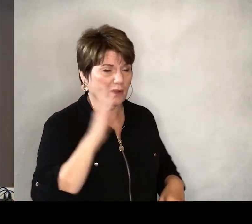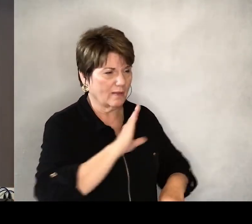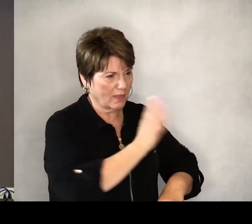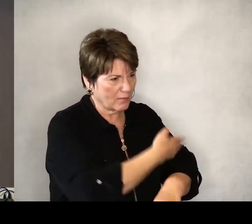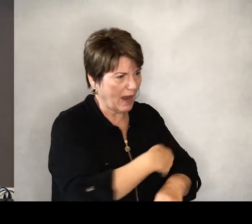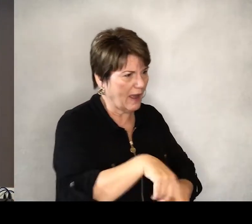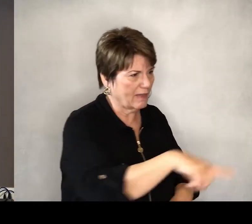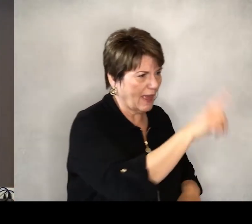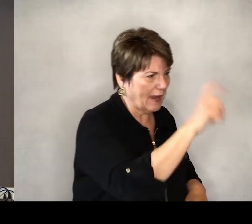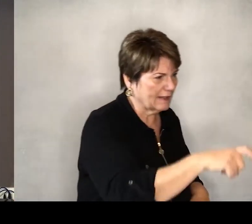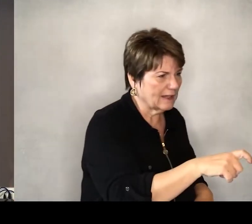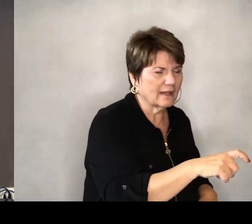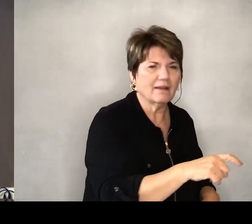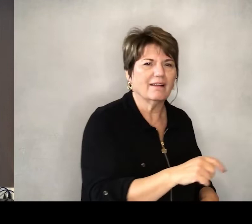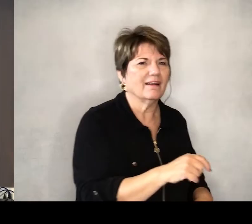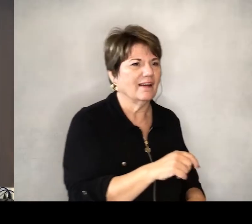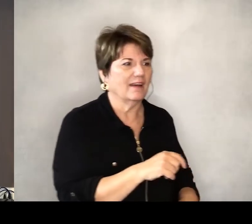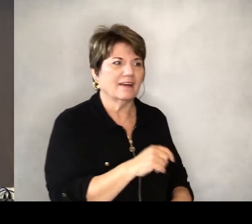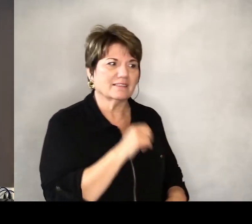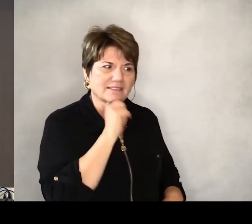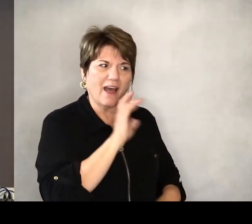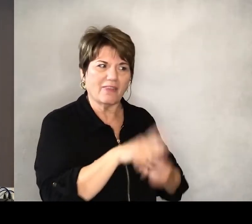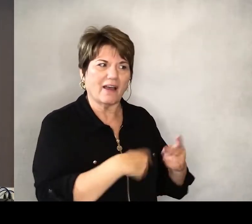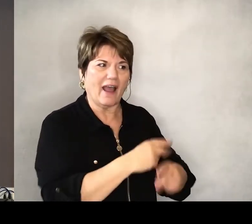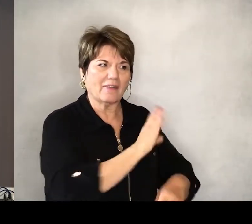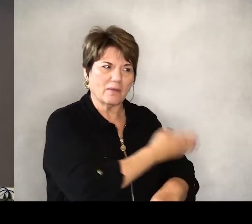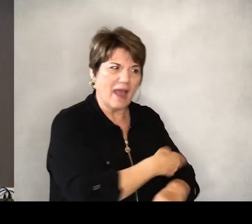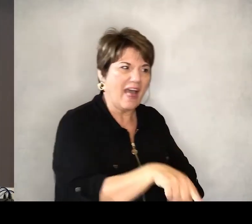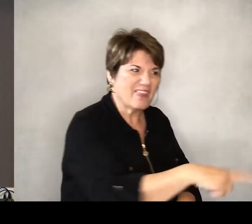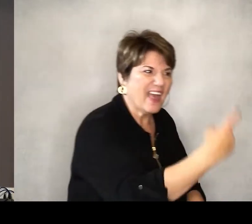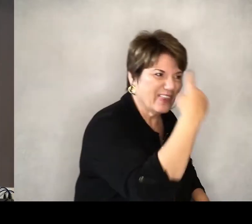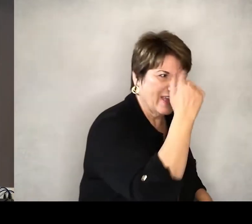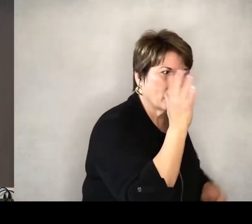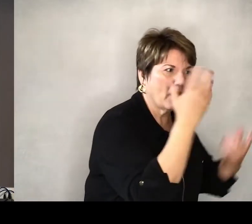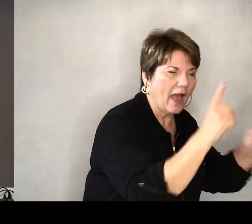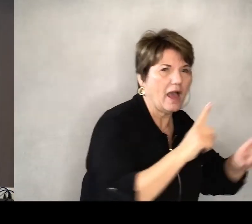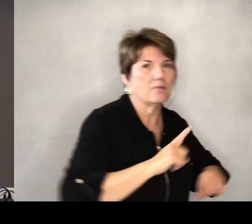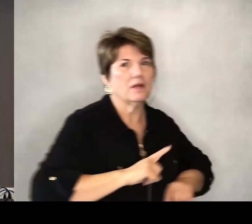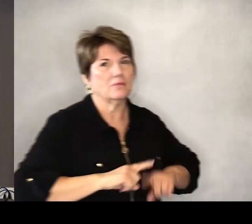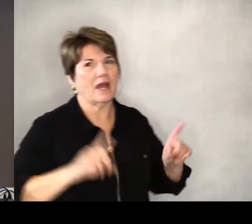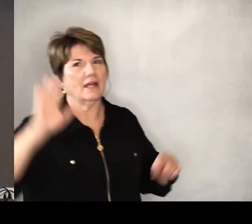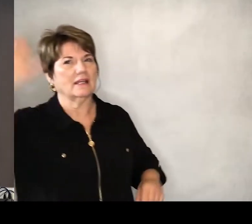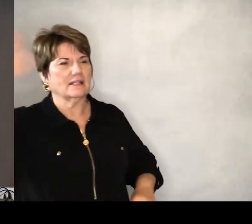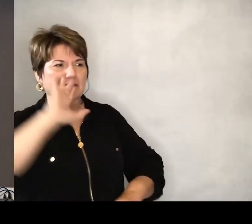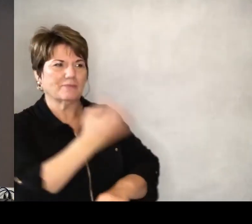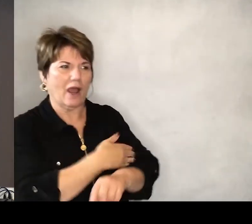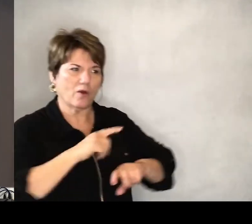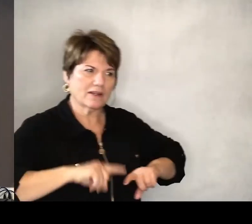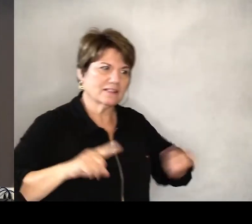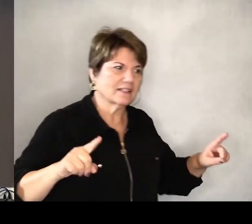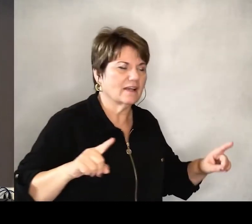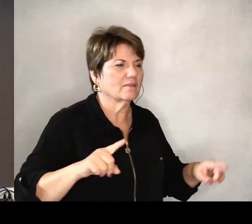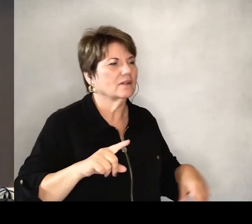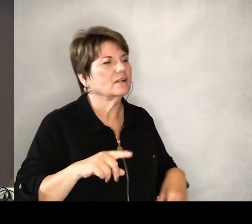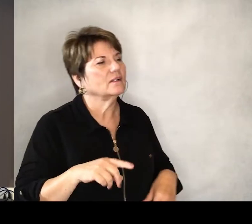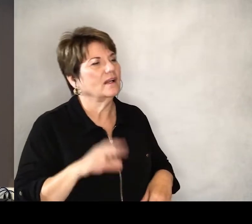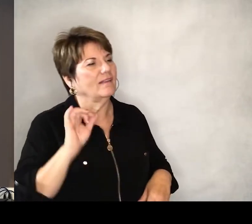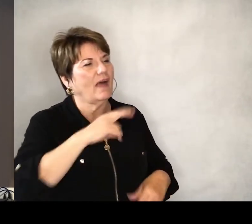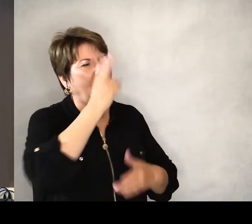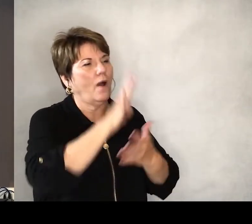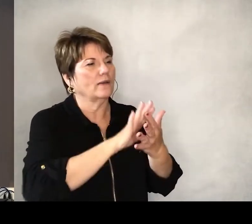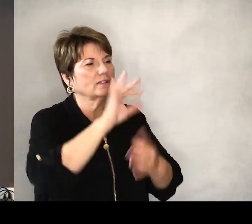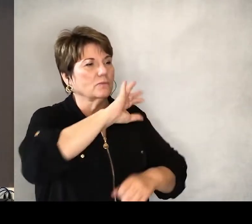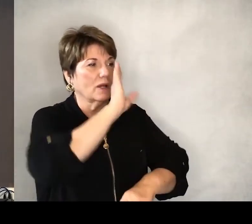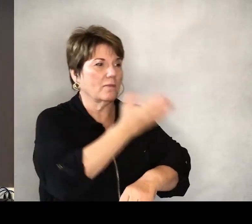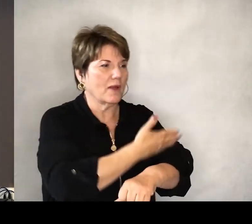power that they need, it's not the kind of power they think that's going to happen. It's a different type of power. The power is going to come when the Holy Spirit